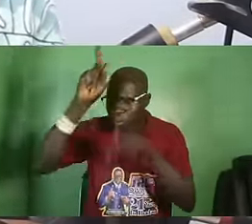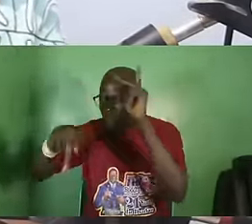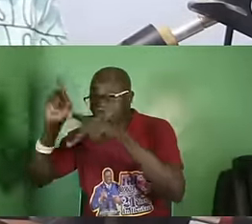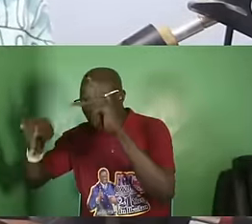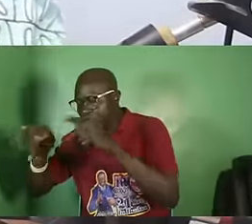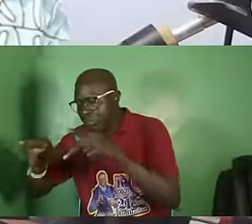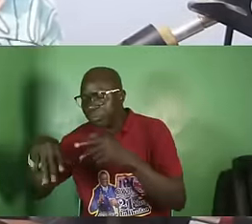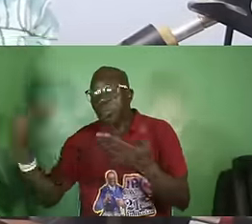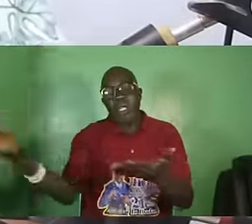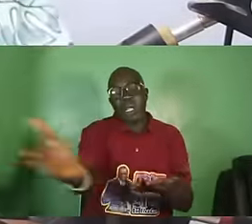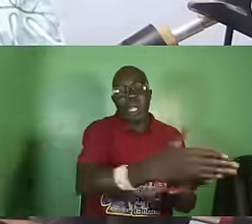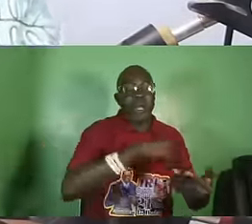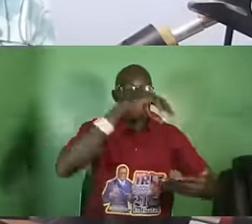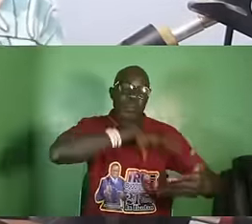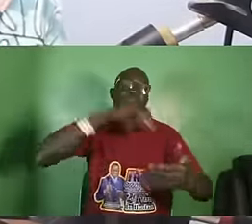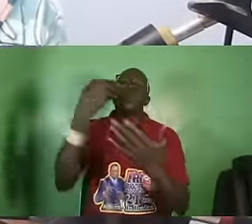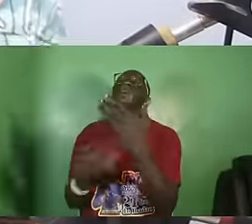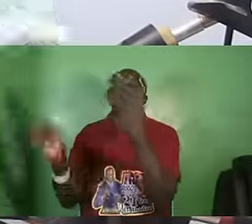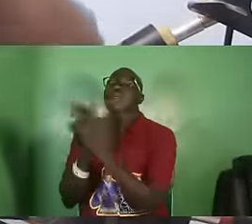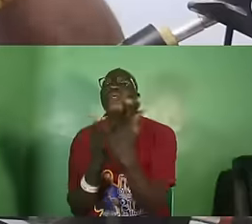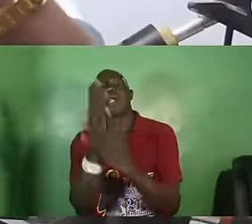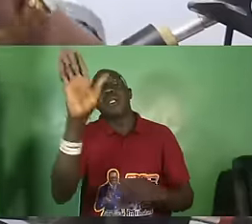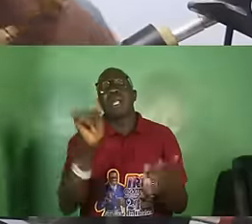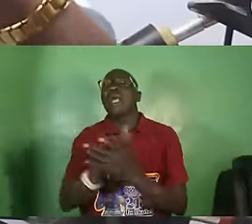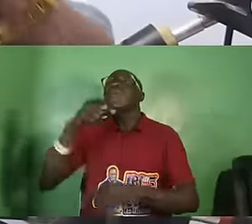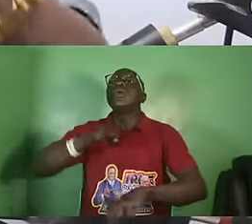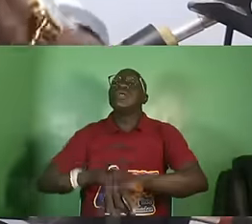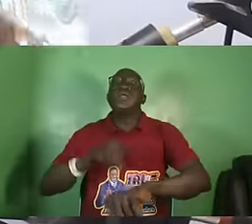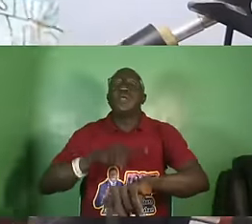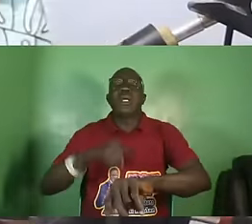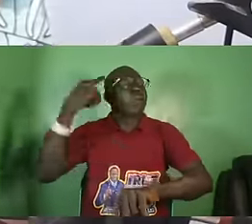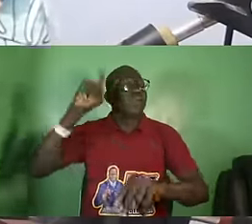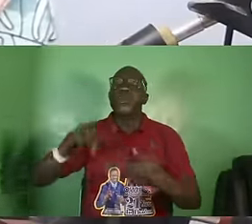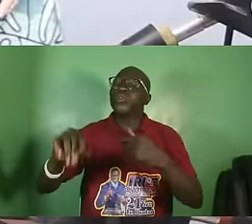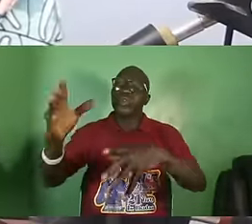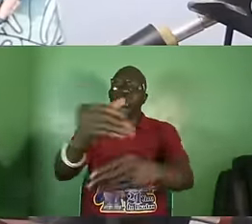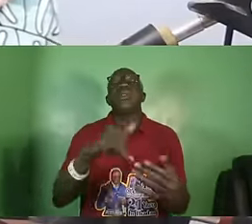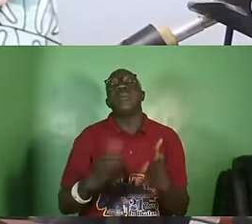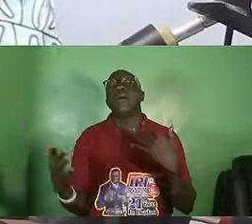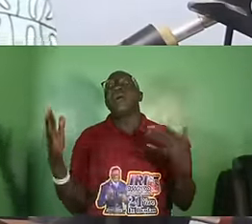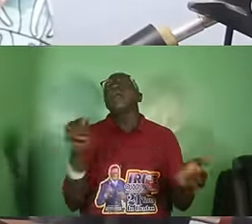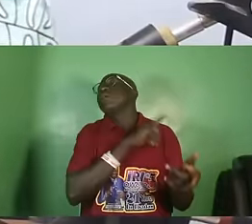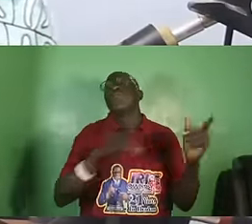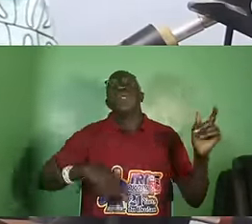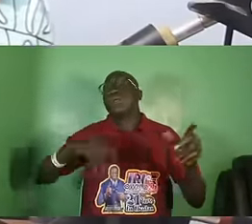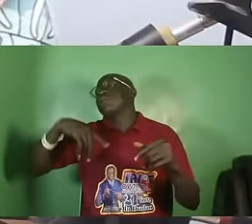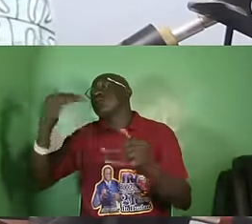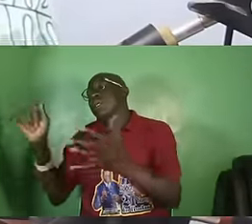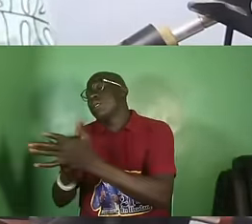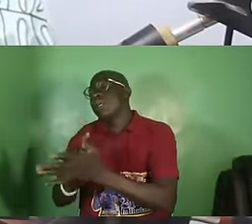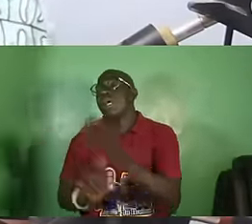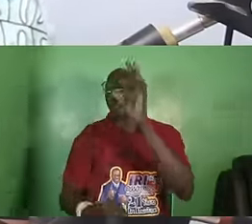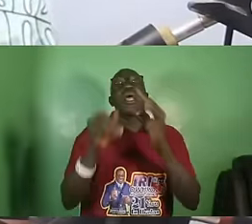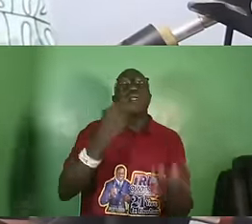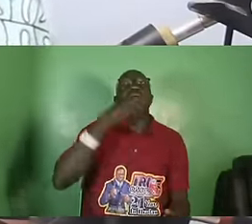Thousands of people. Nothing bad. They have taken away their rights. For these appointed times to cover it. The